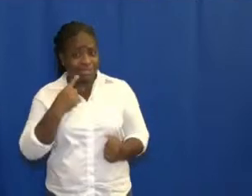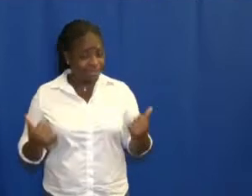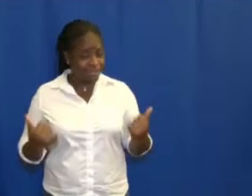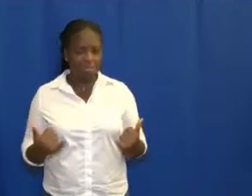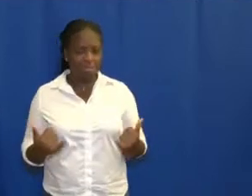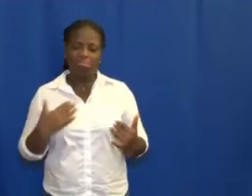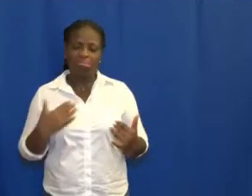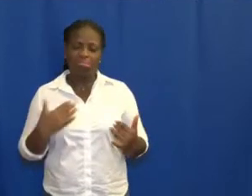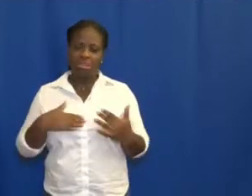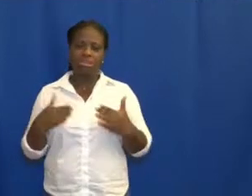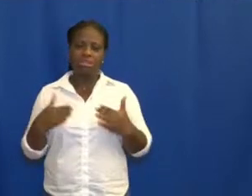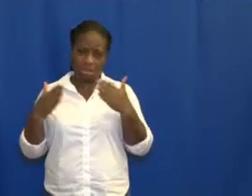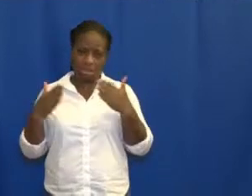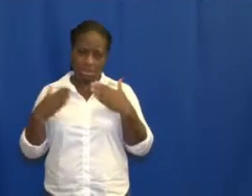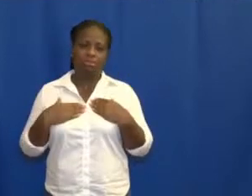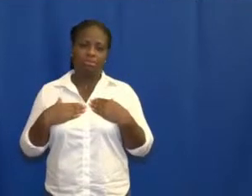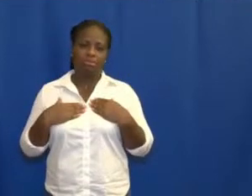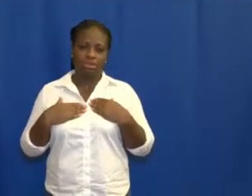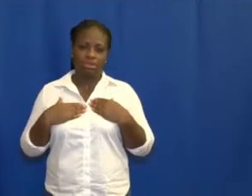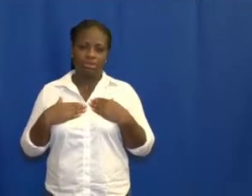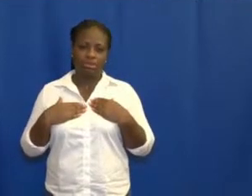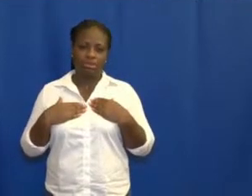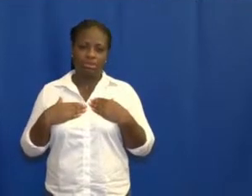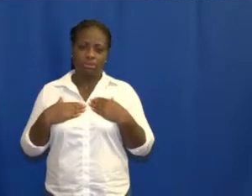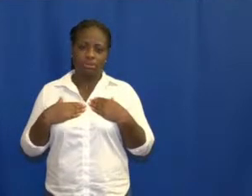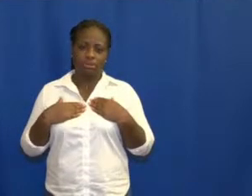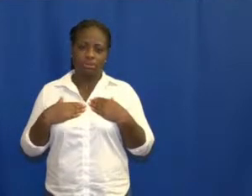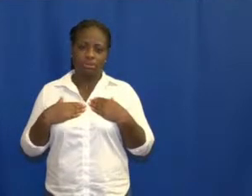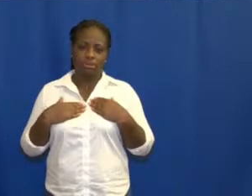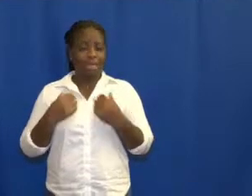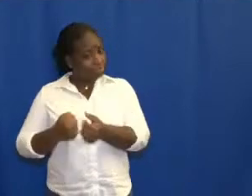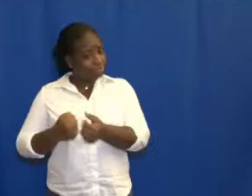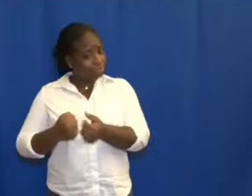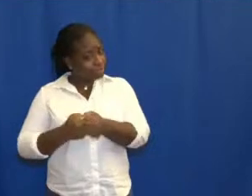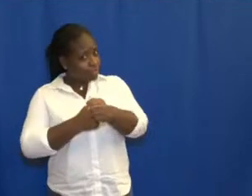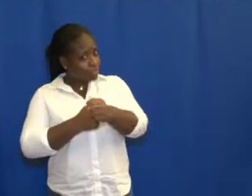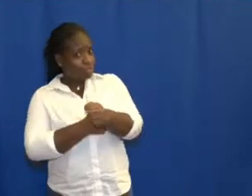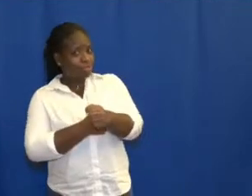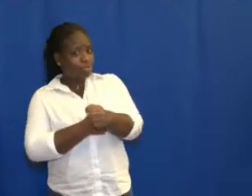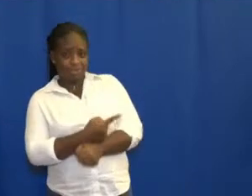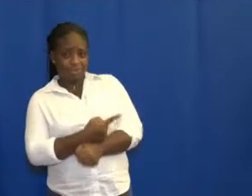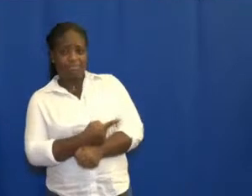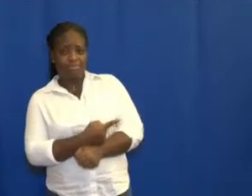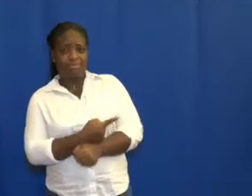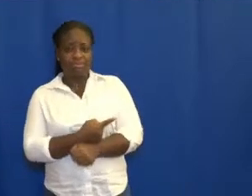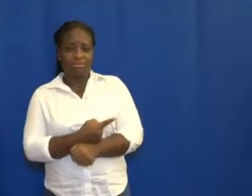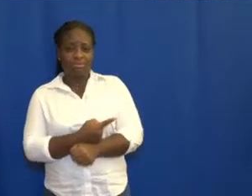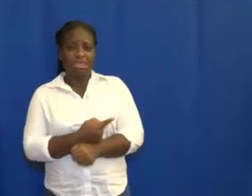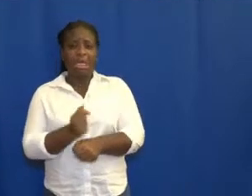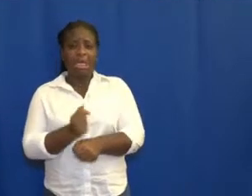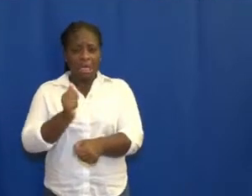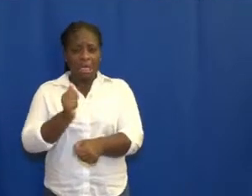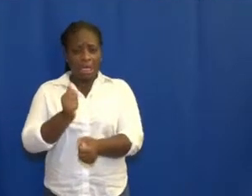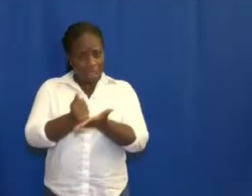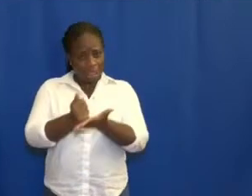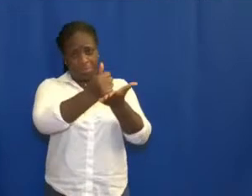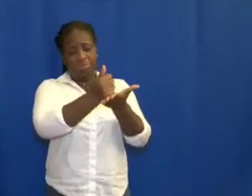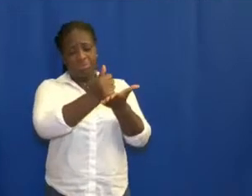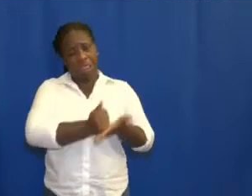nye hia nye ye ni nye ba finse nye wa me ni mi huma nye ma